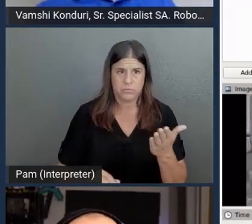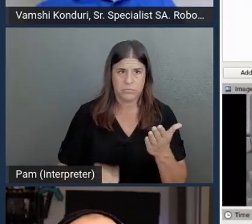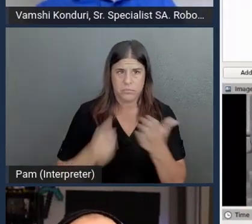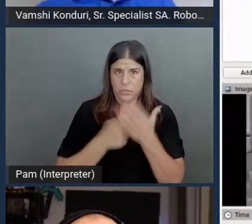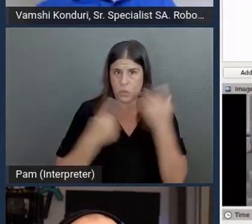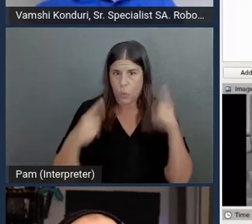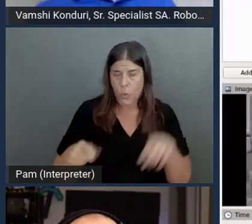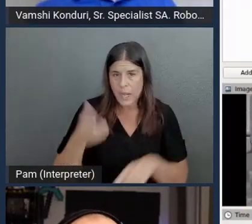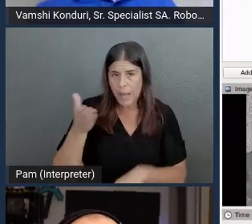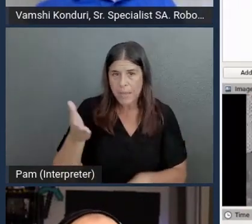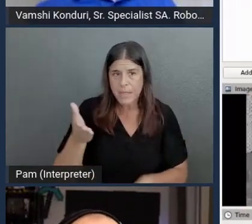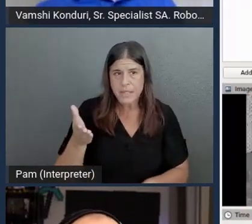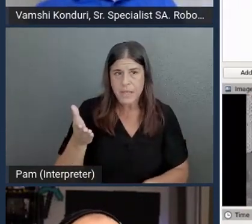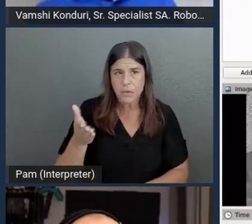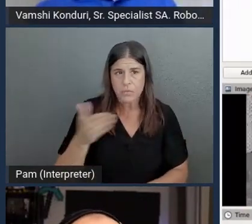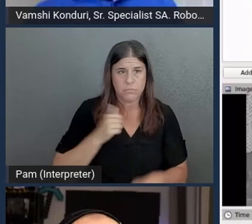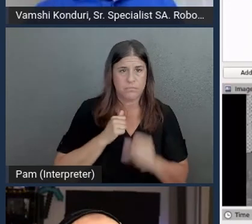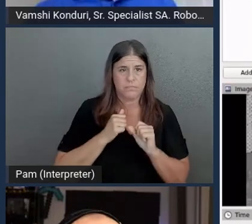here?